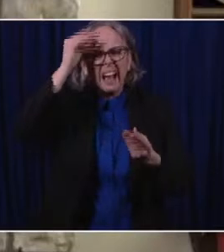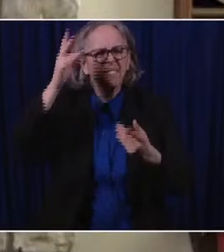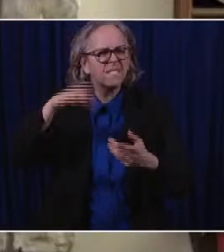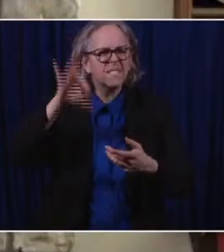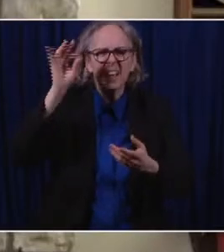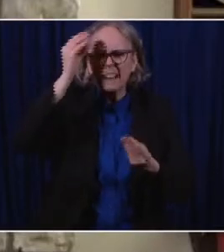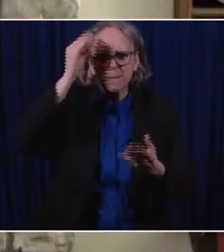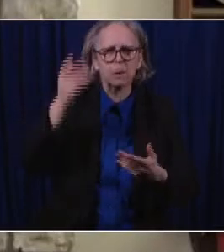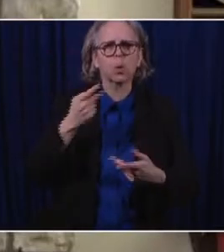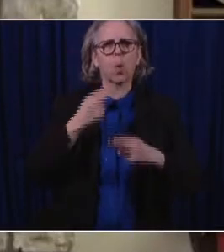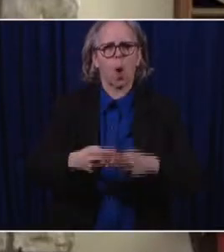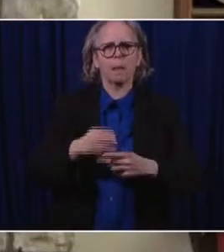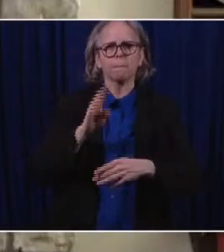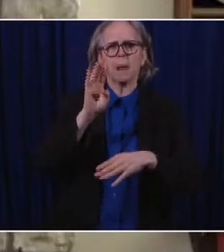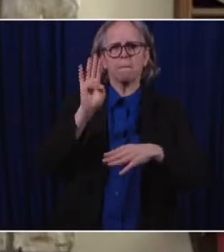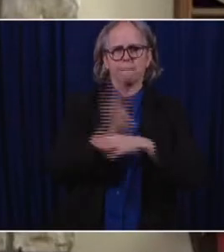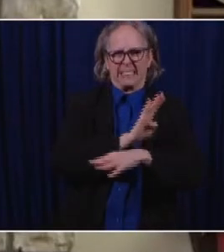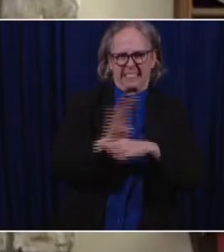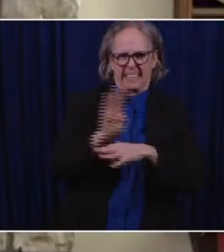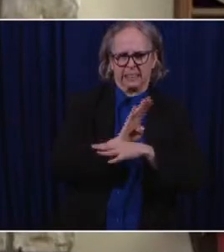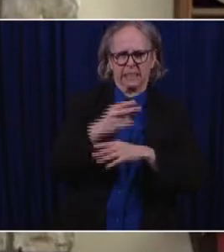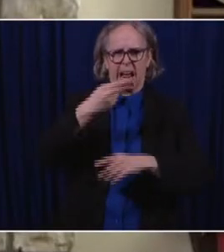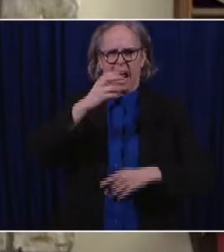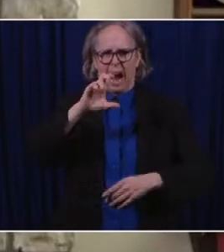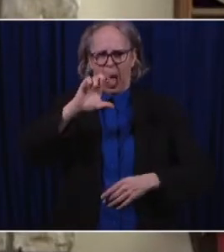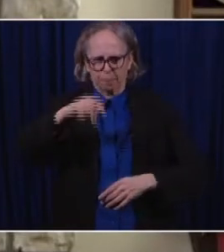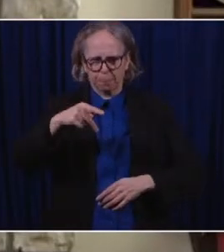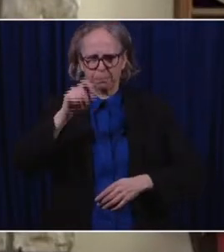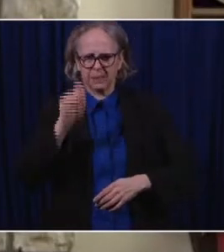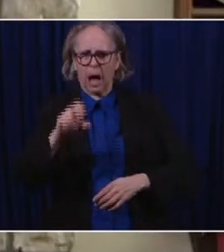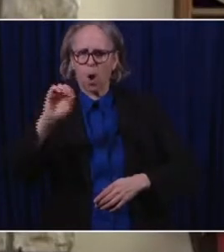businesshelp.ohio.gov under Home Relief Grants.